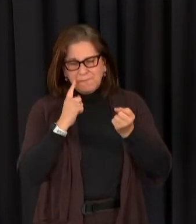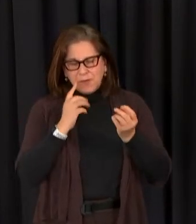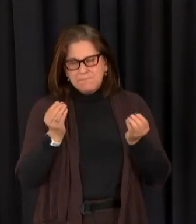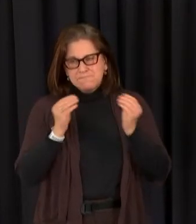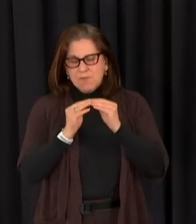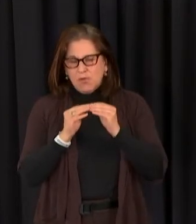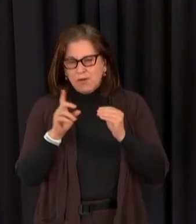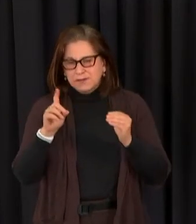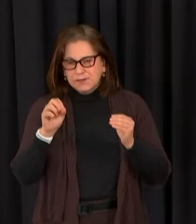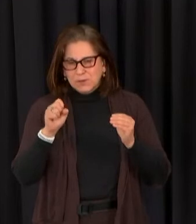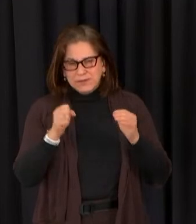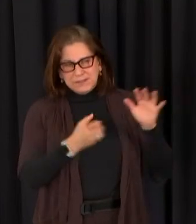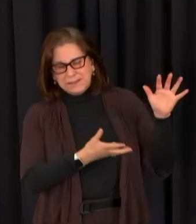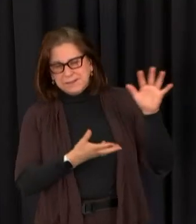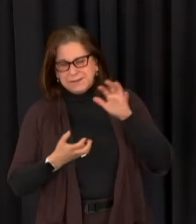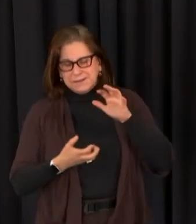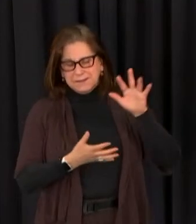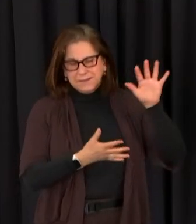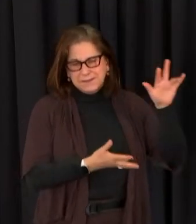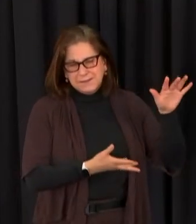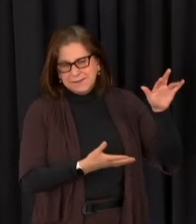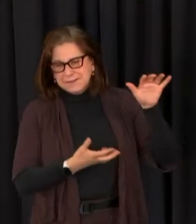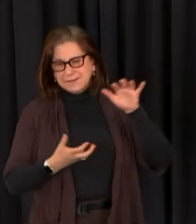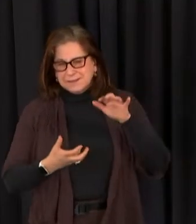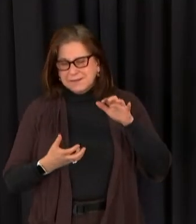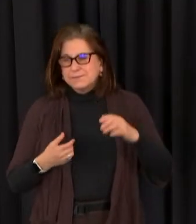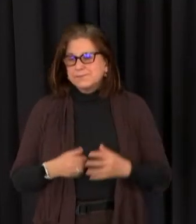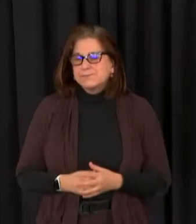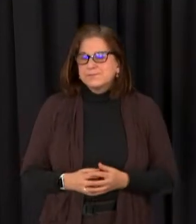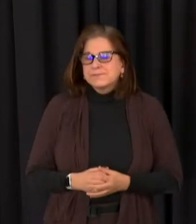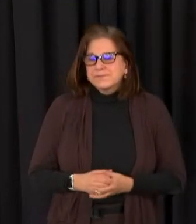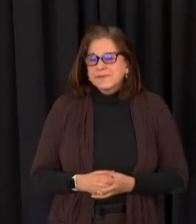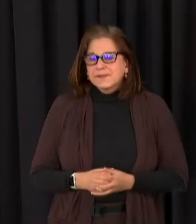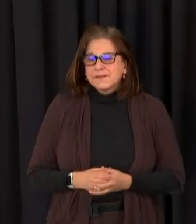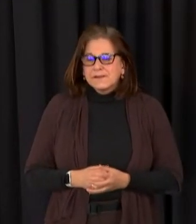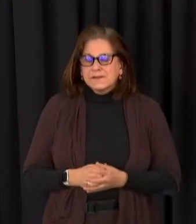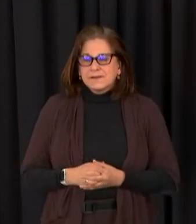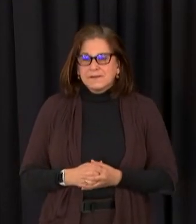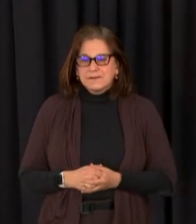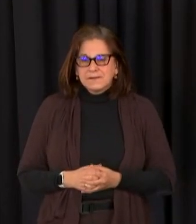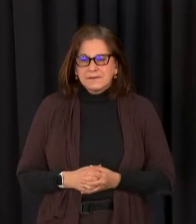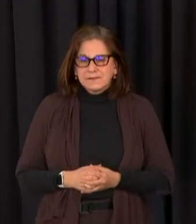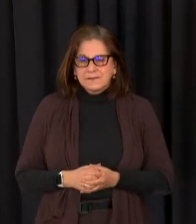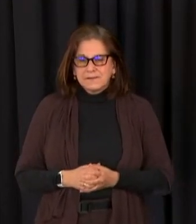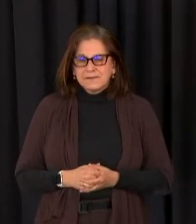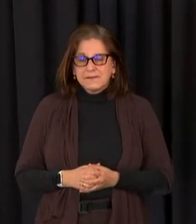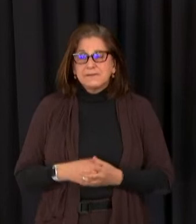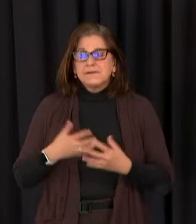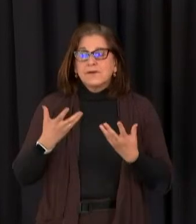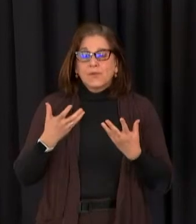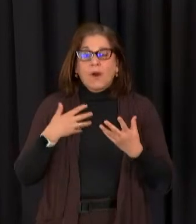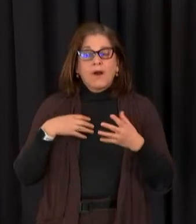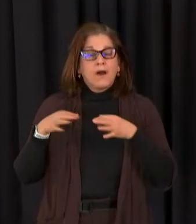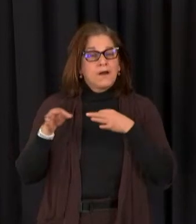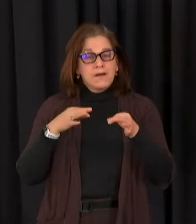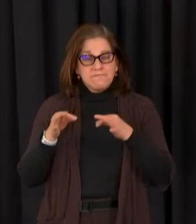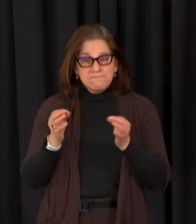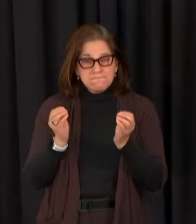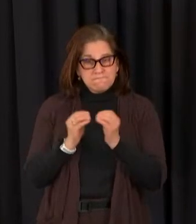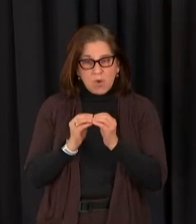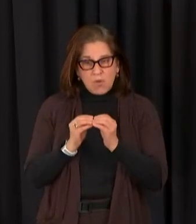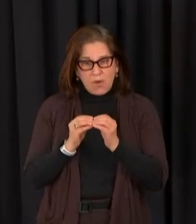doses. And we briefly note how we are distributing for this week